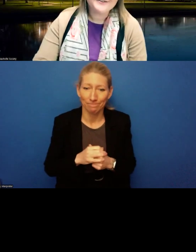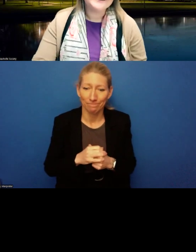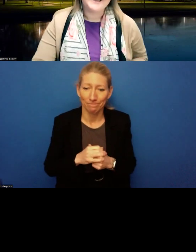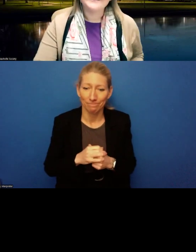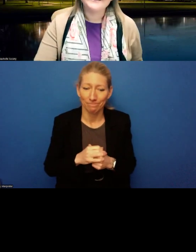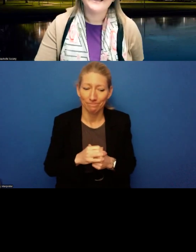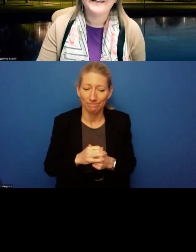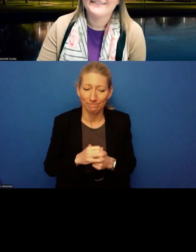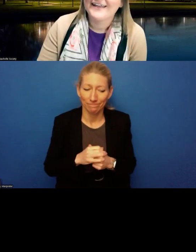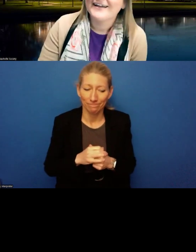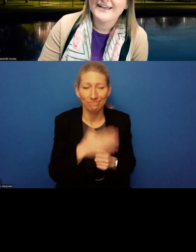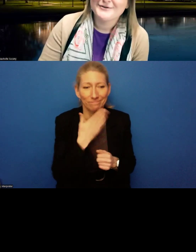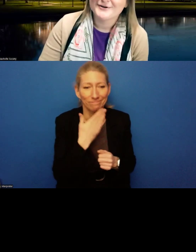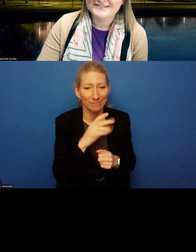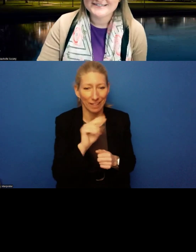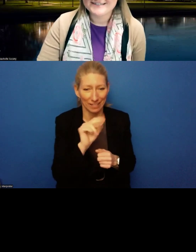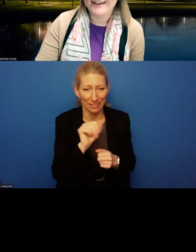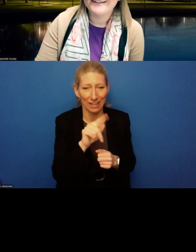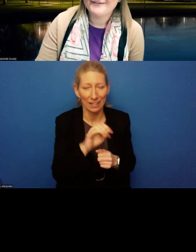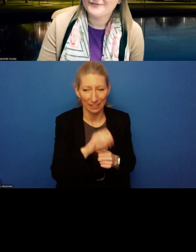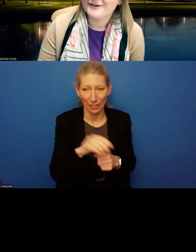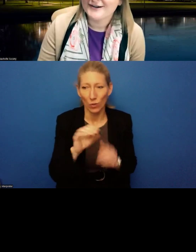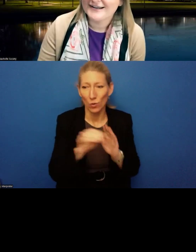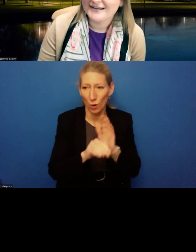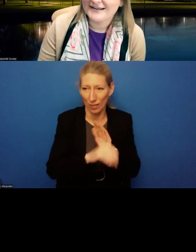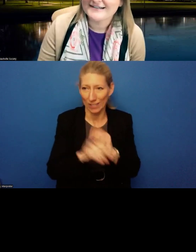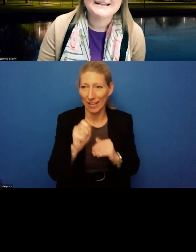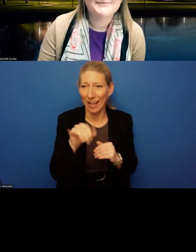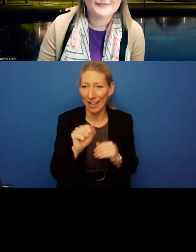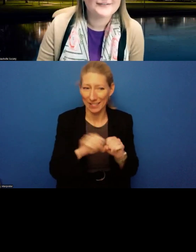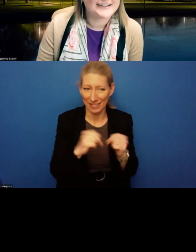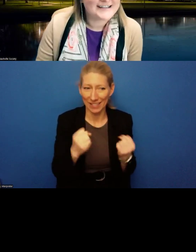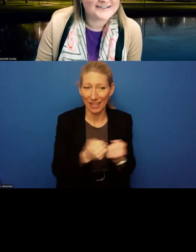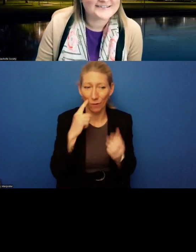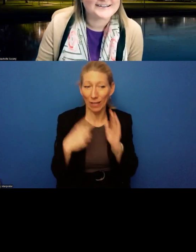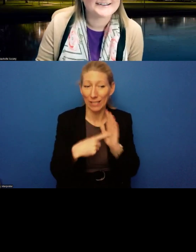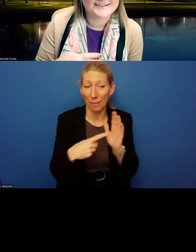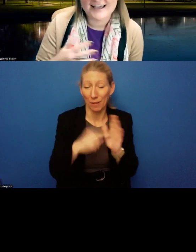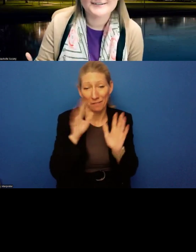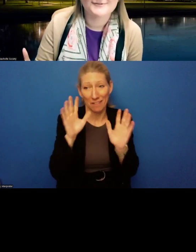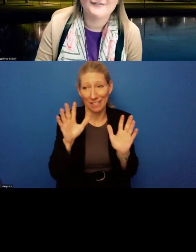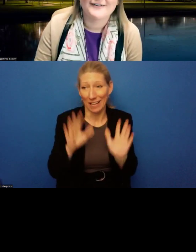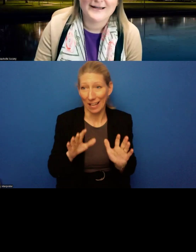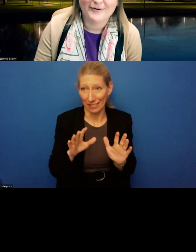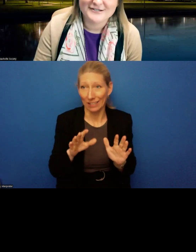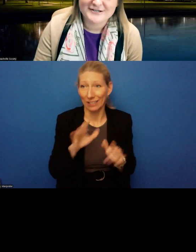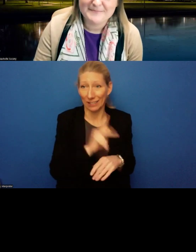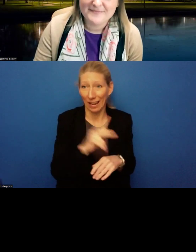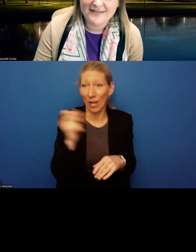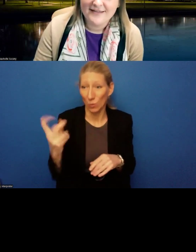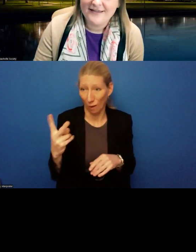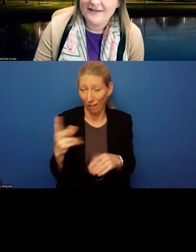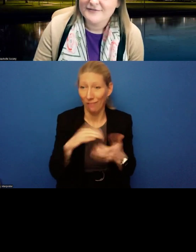Thank you to Natalie and the AIA New Orleans Society for an example of a fantastic K-12